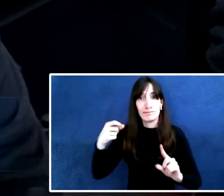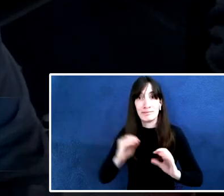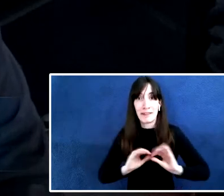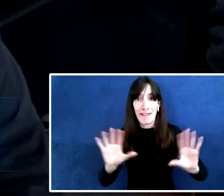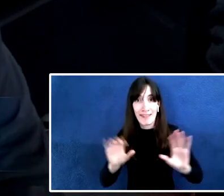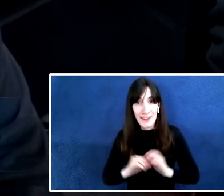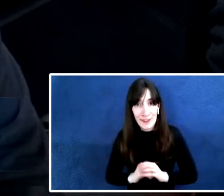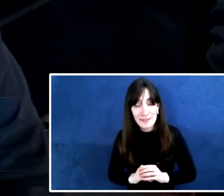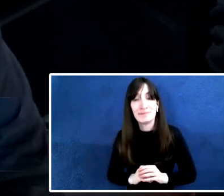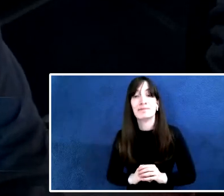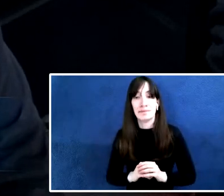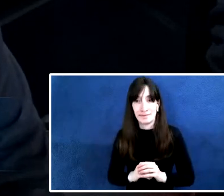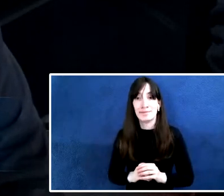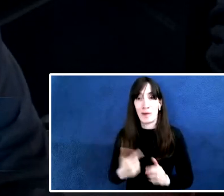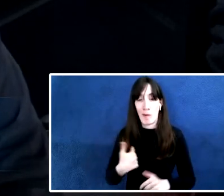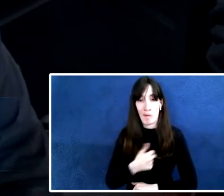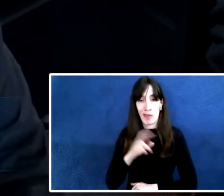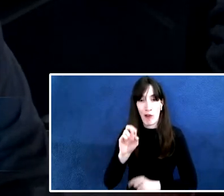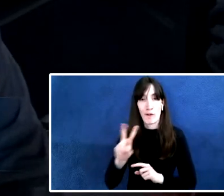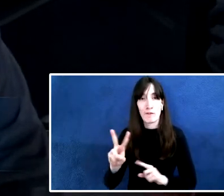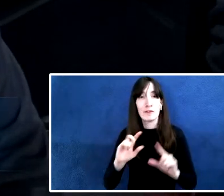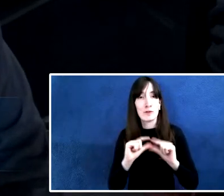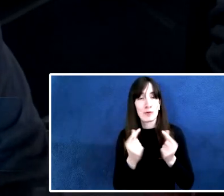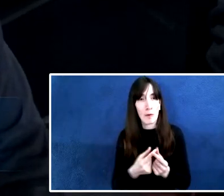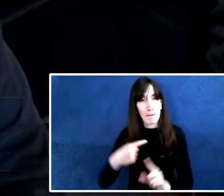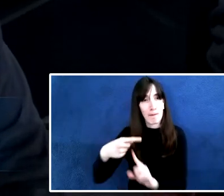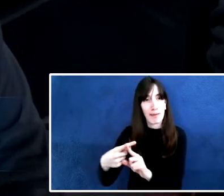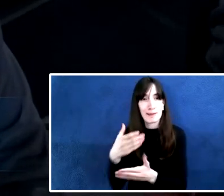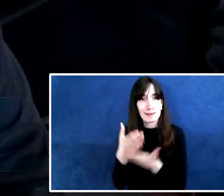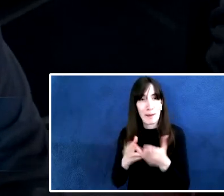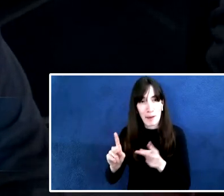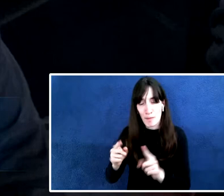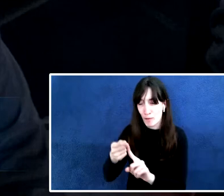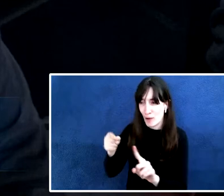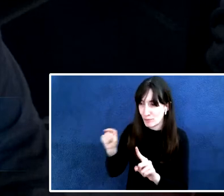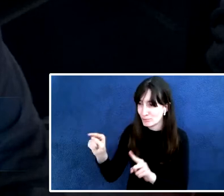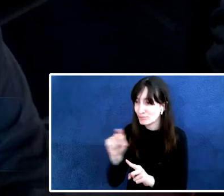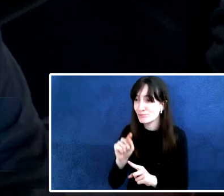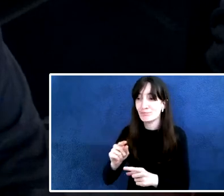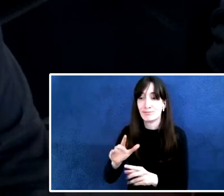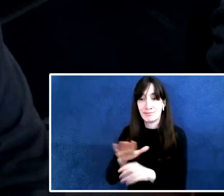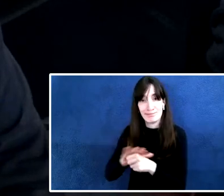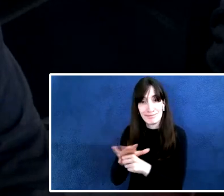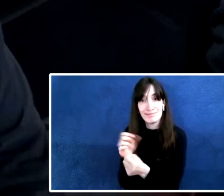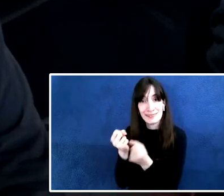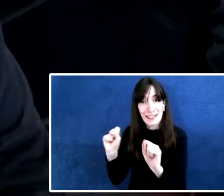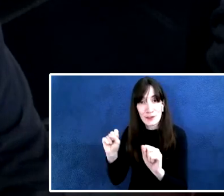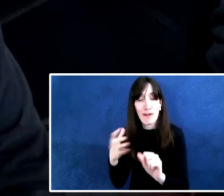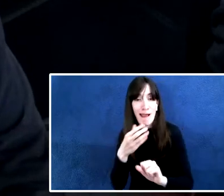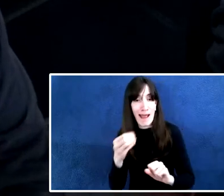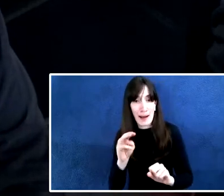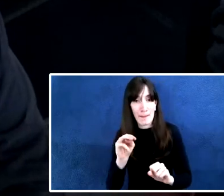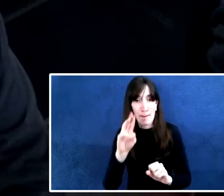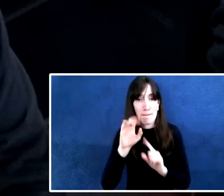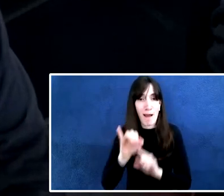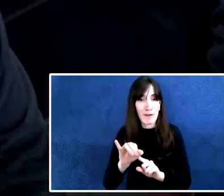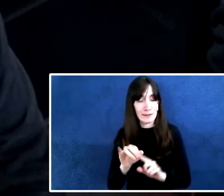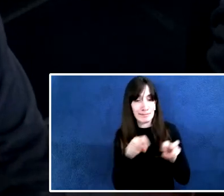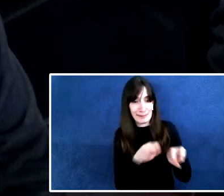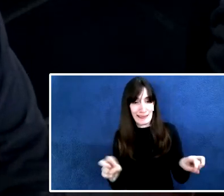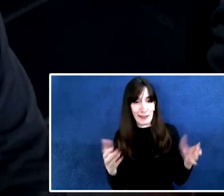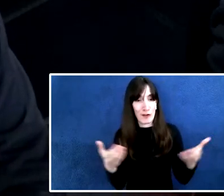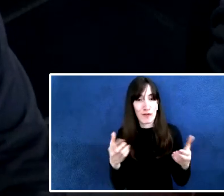ROV group and I, along with some people from the sanctuary and our own group at MBARI, are sitting in the control room. We're